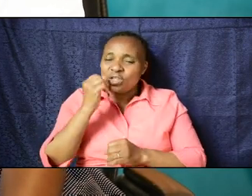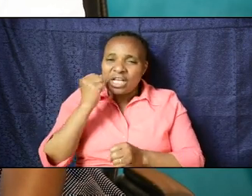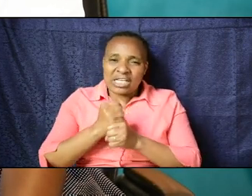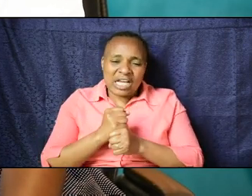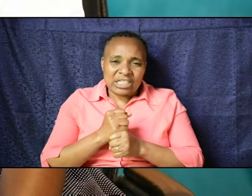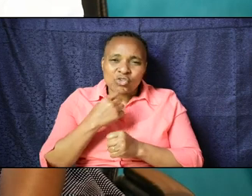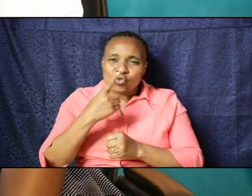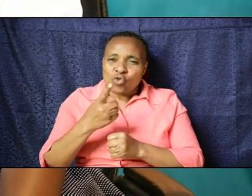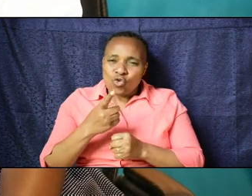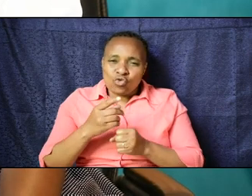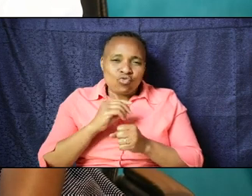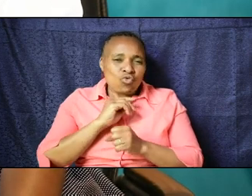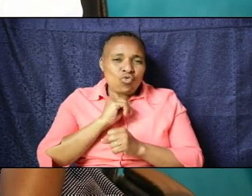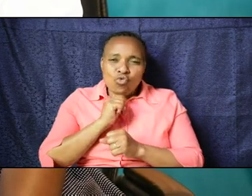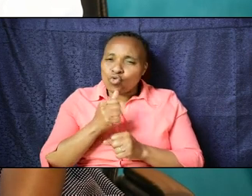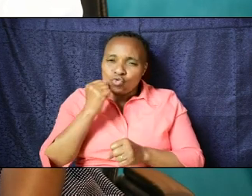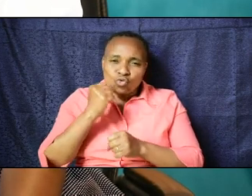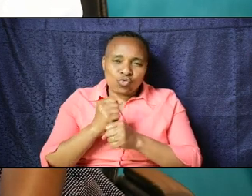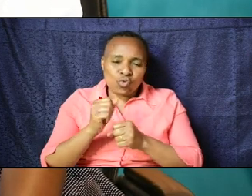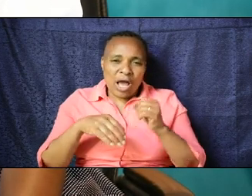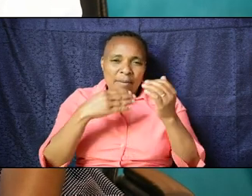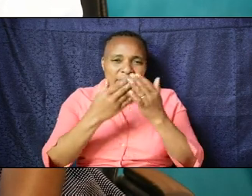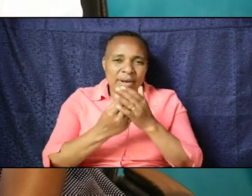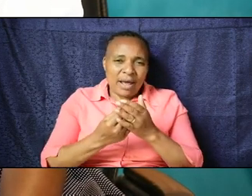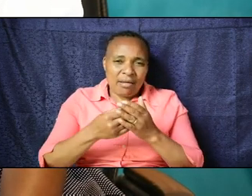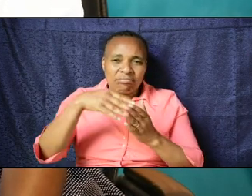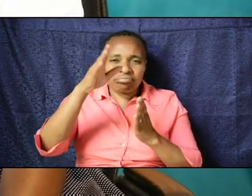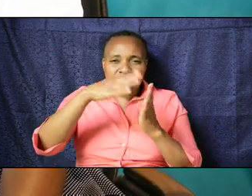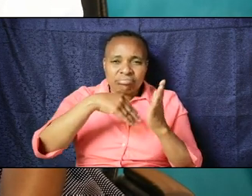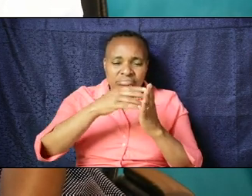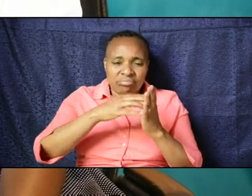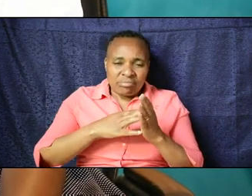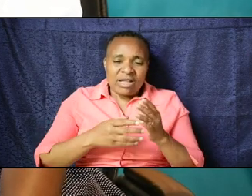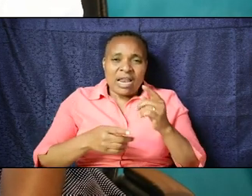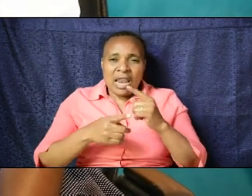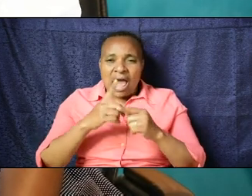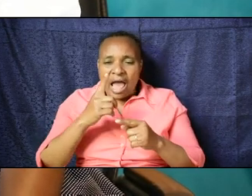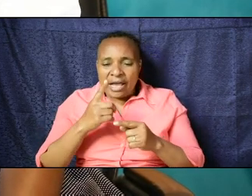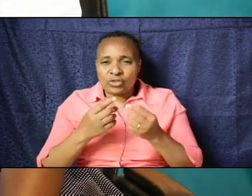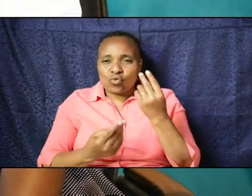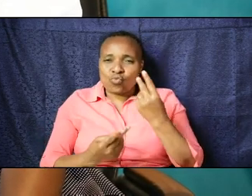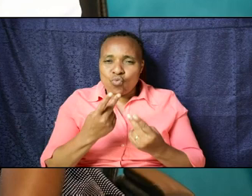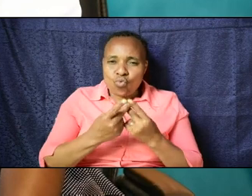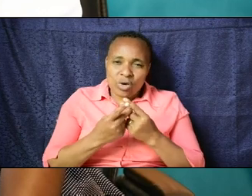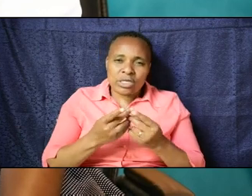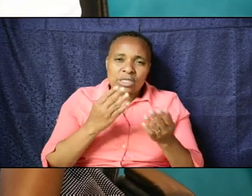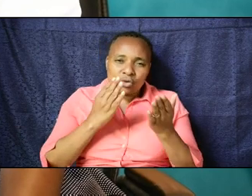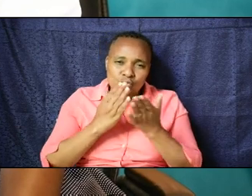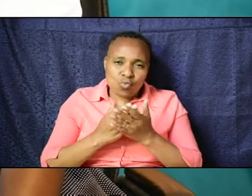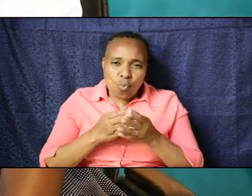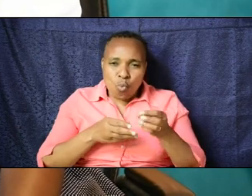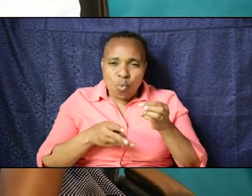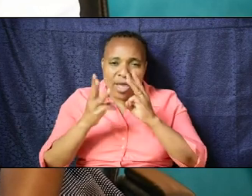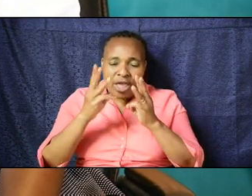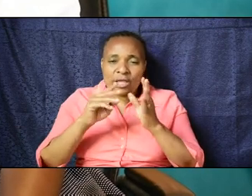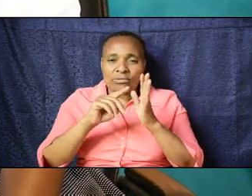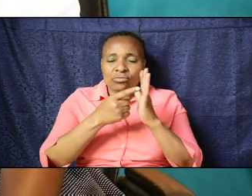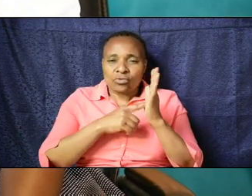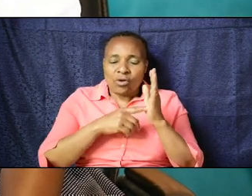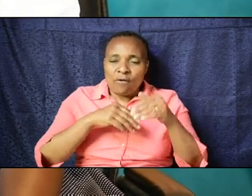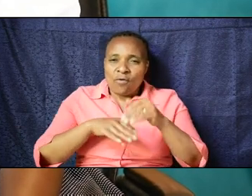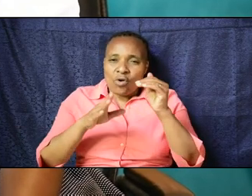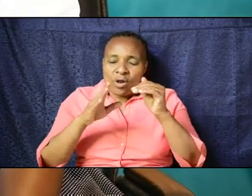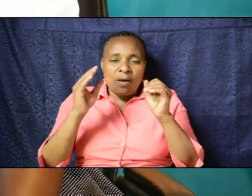they were told by God to do, apply blood on the doorpost, get the right lamb, slaughter it the right way, cook it the right way, and all those instructions, mm-hmm.